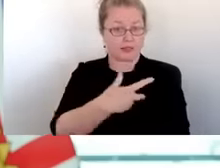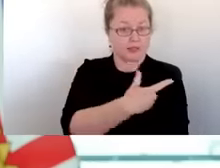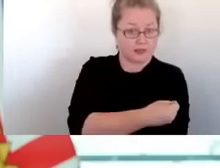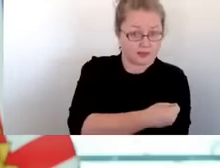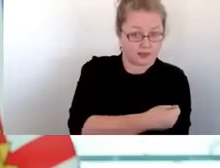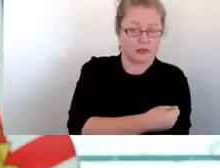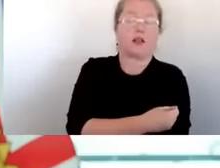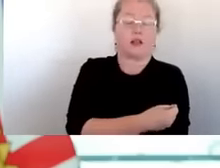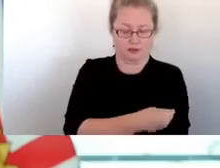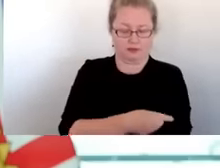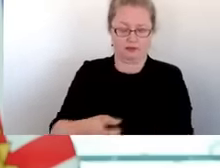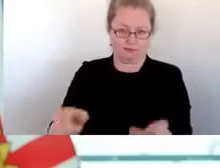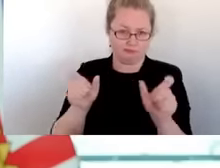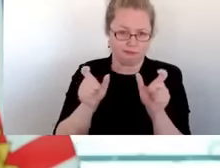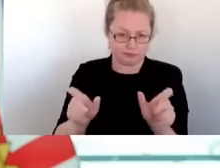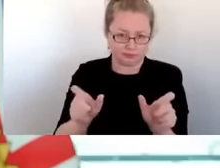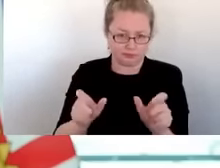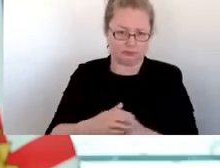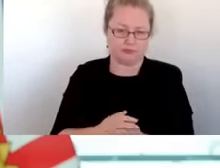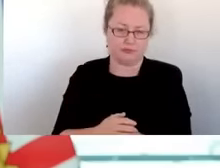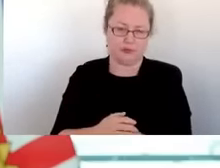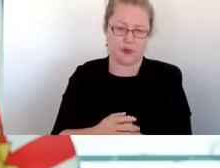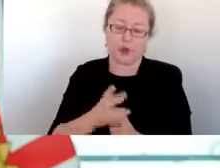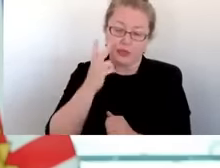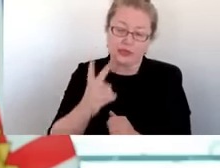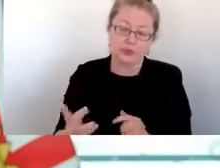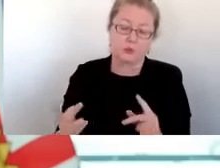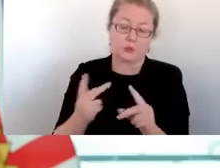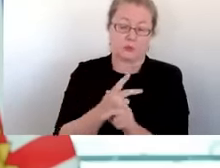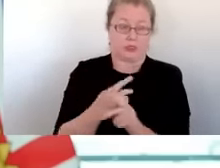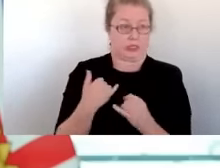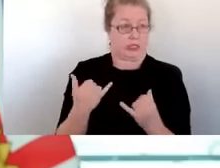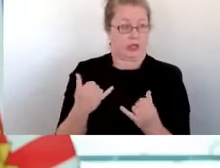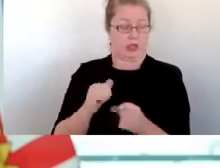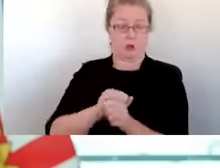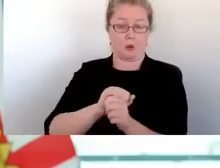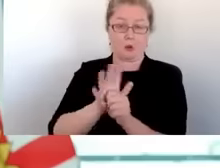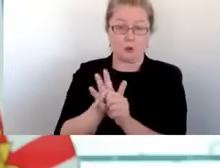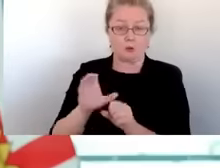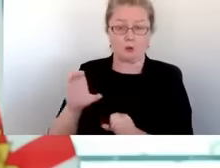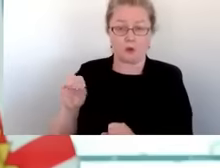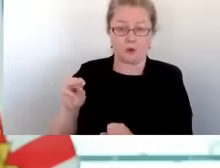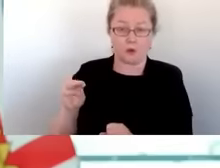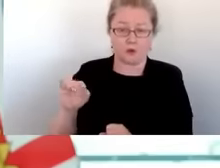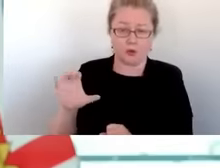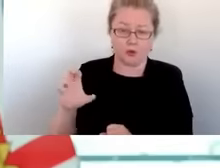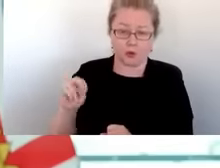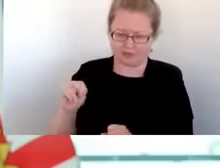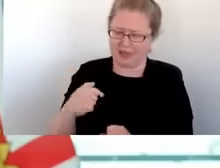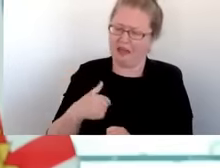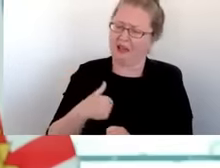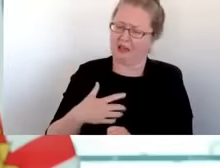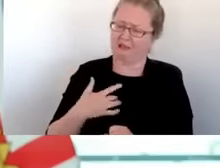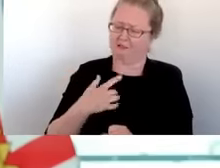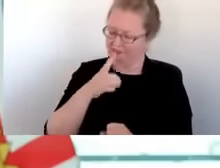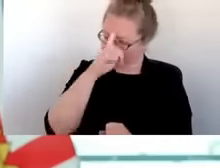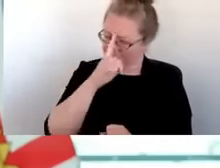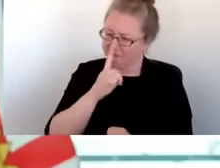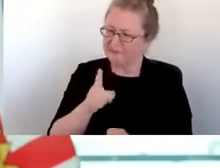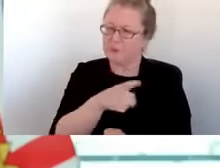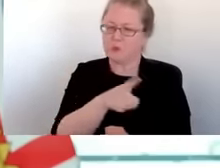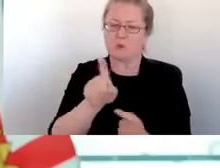is especially true now with the Omicron, where we've seen lots of infections, and I think everybody knows at least somebody who's been infected this